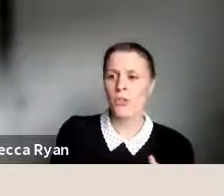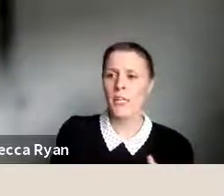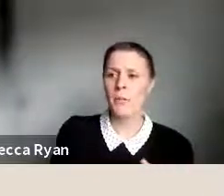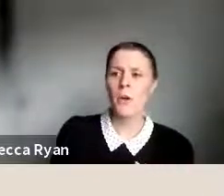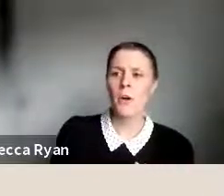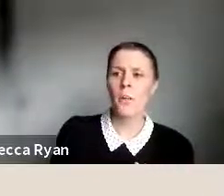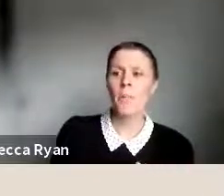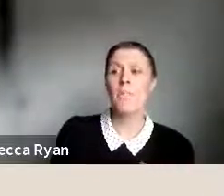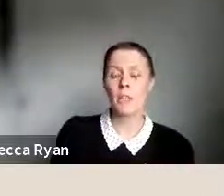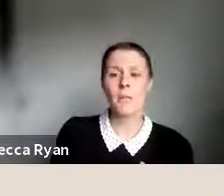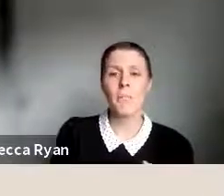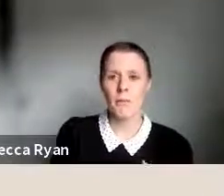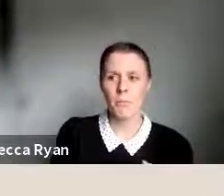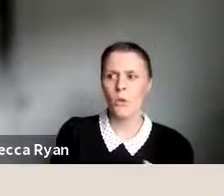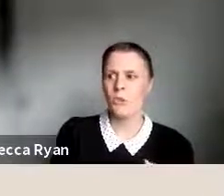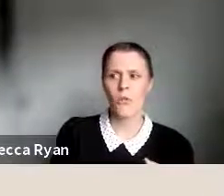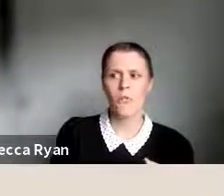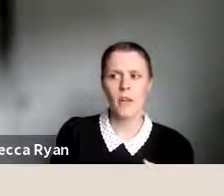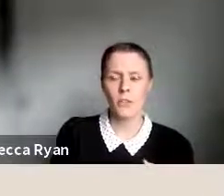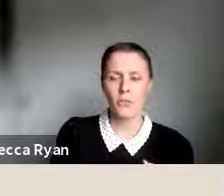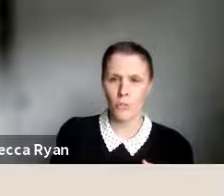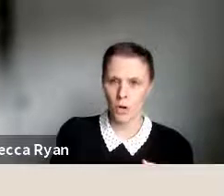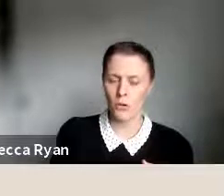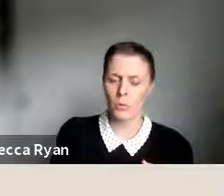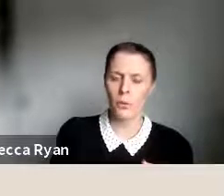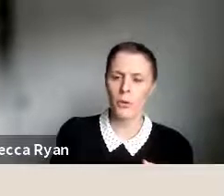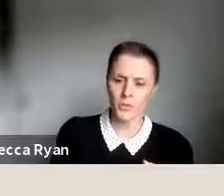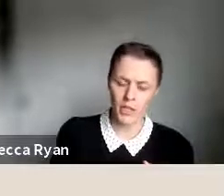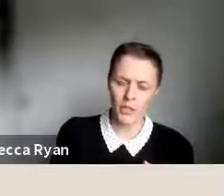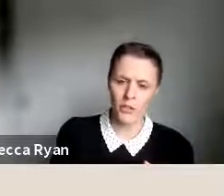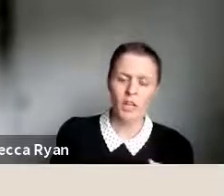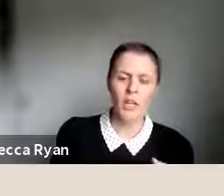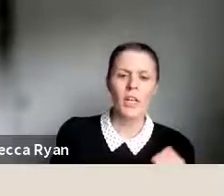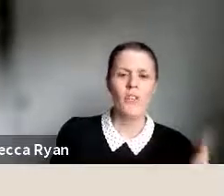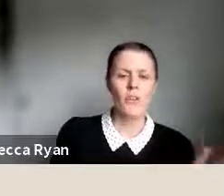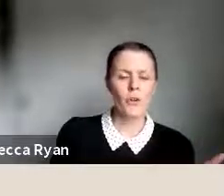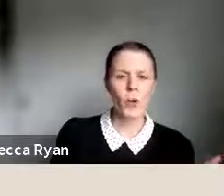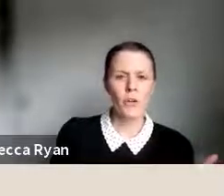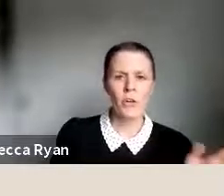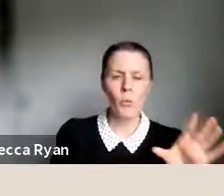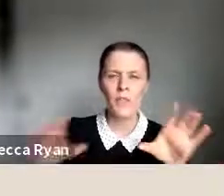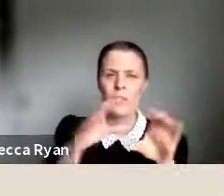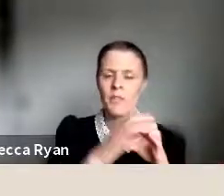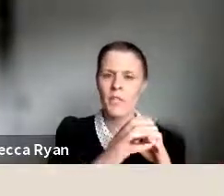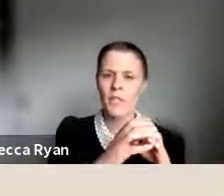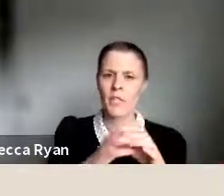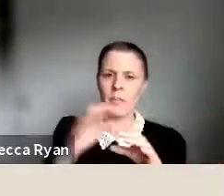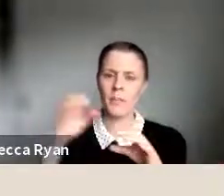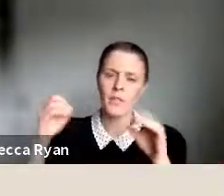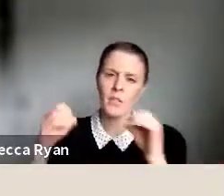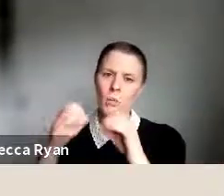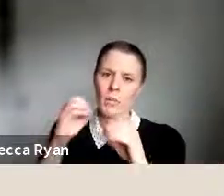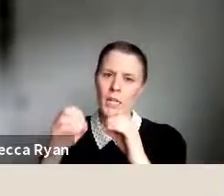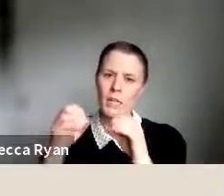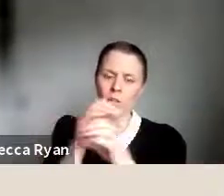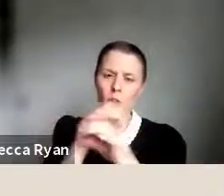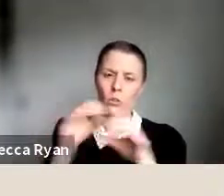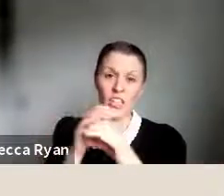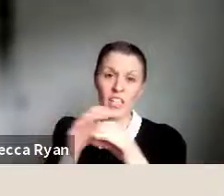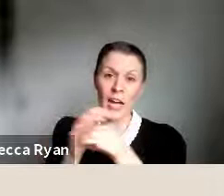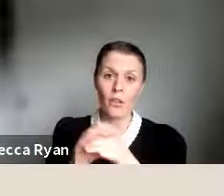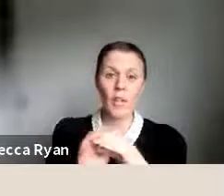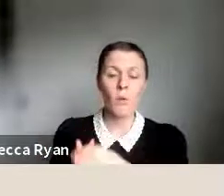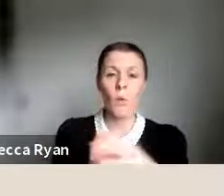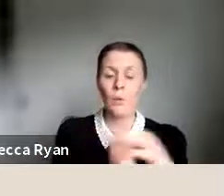to 14 per million people. So a very small percentage. If you're wondering what CVST plus the low platelets,